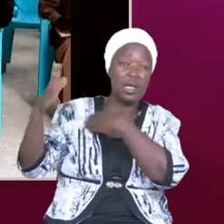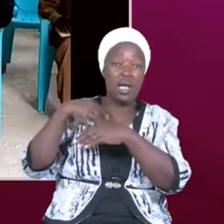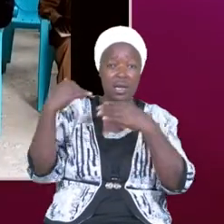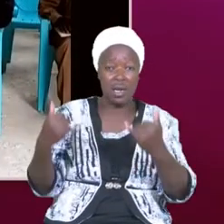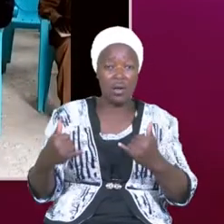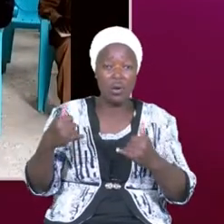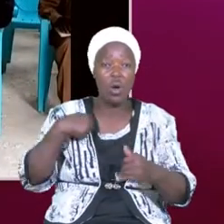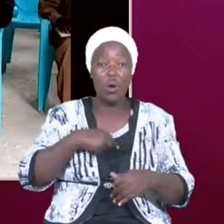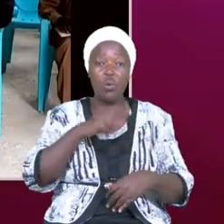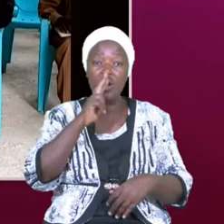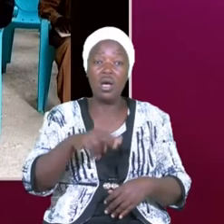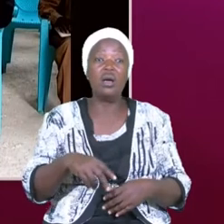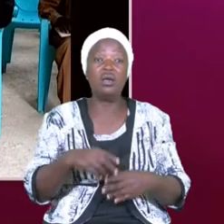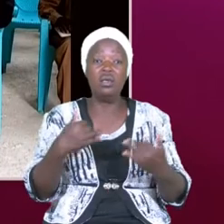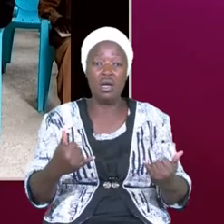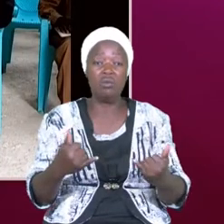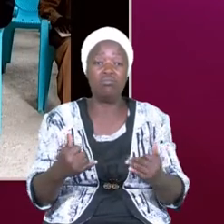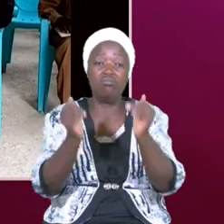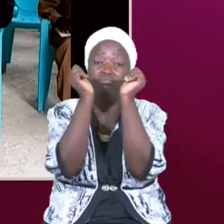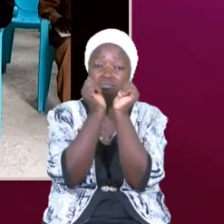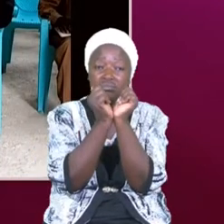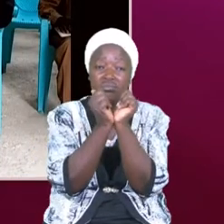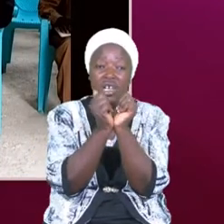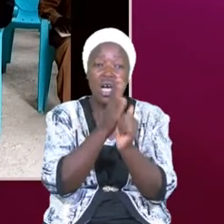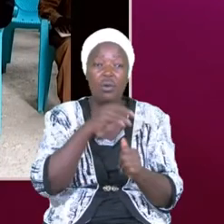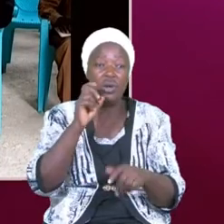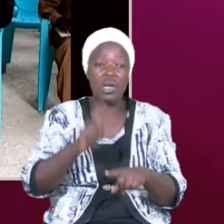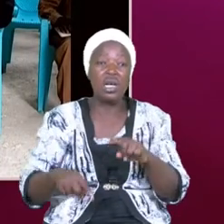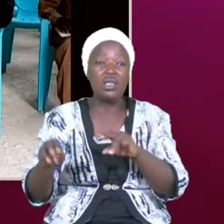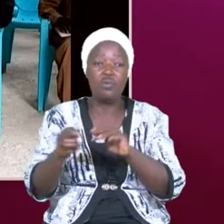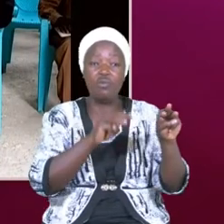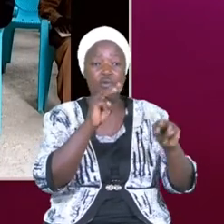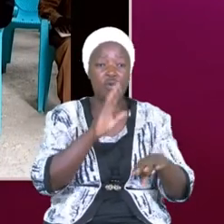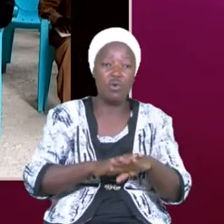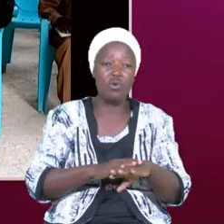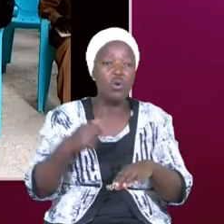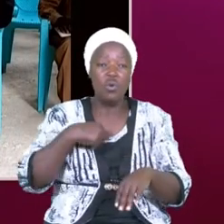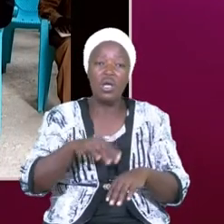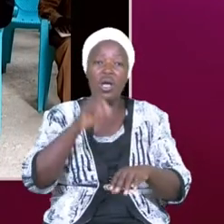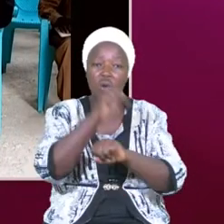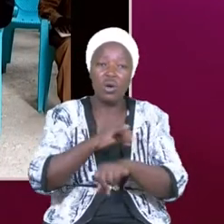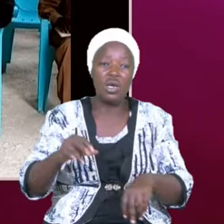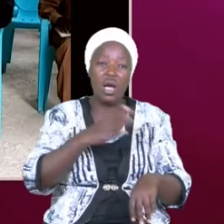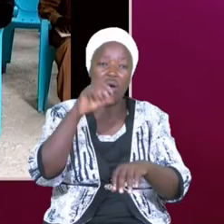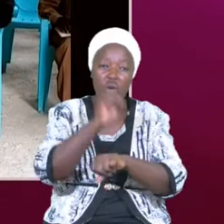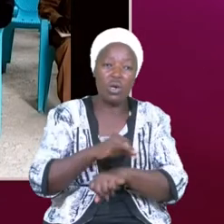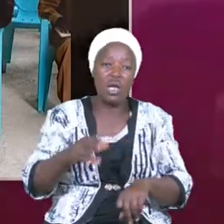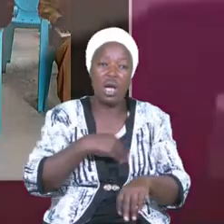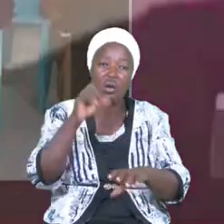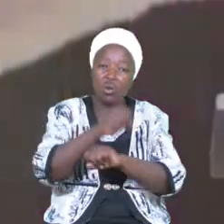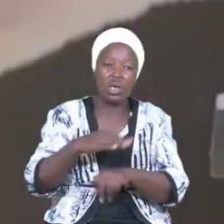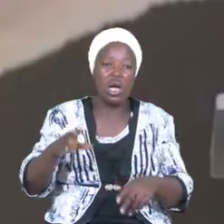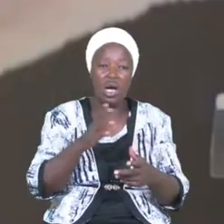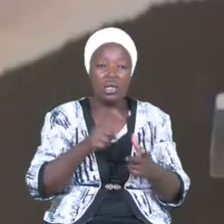are handicapped and we cannot move on. We're conquering and conquering and conquering, and we're conquering for